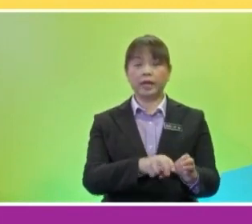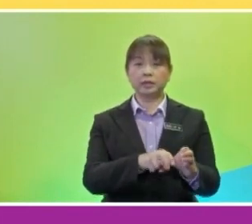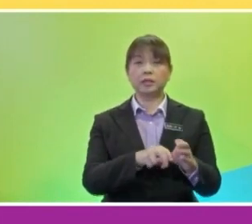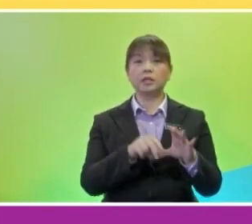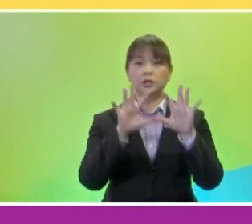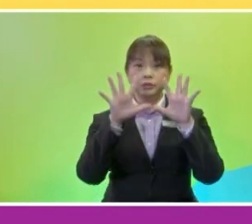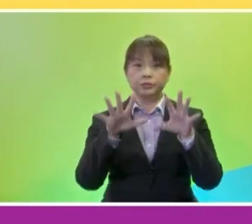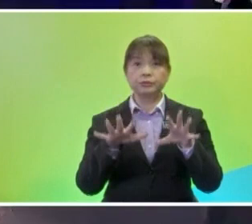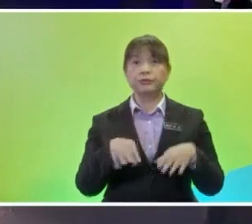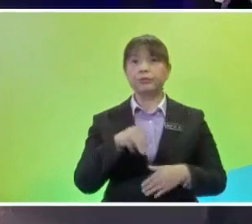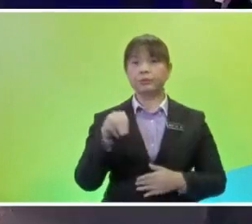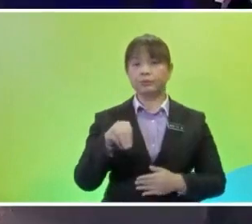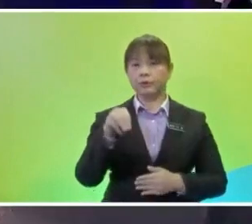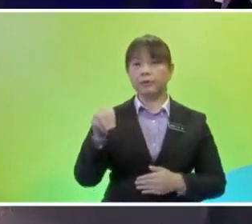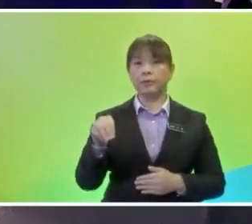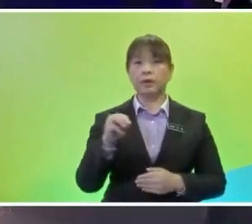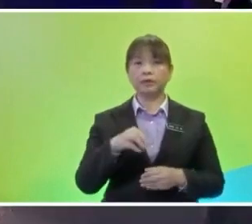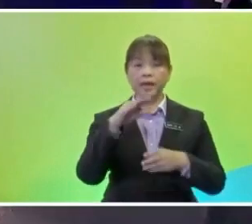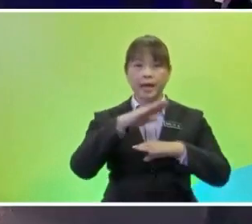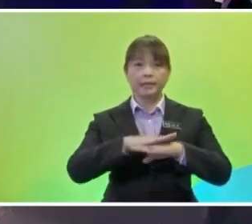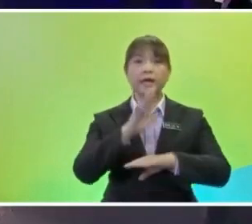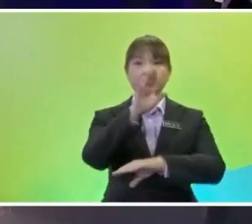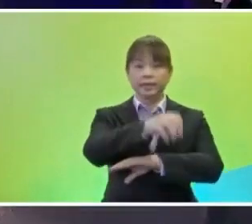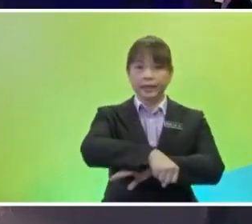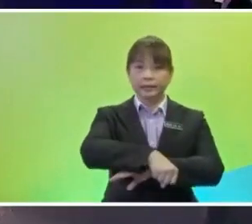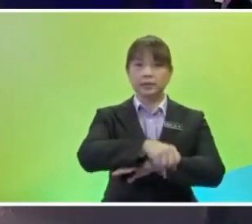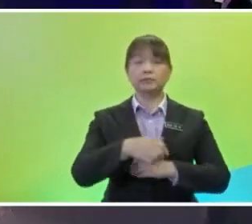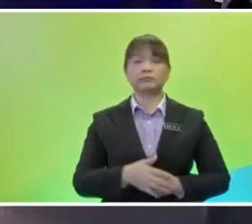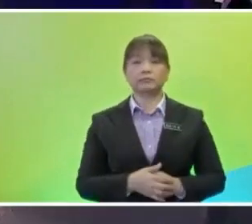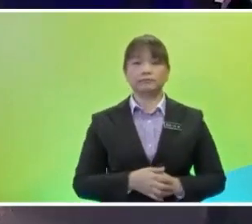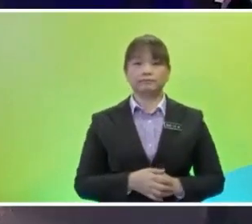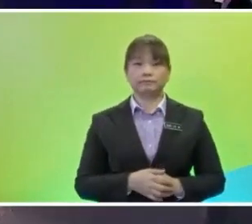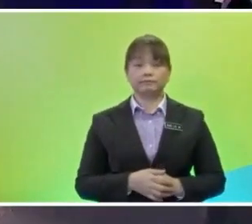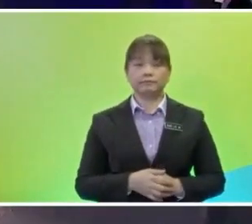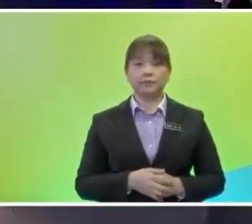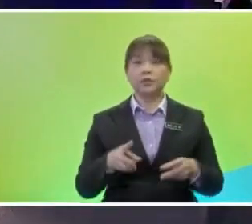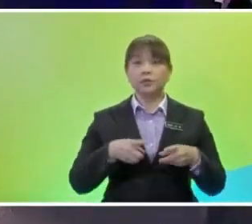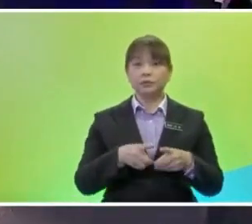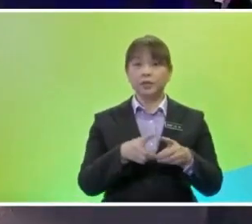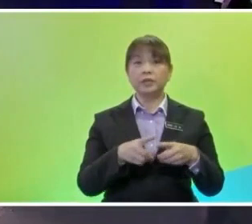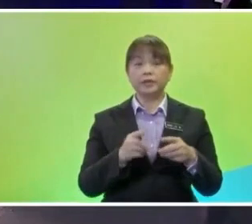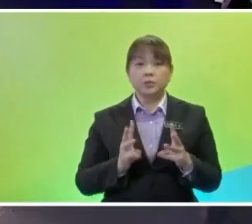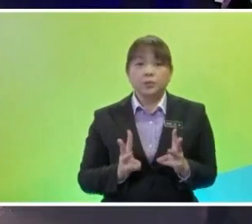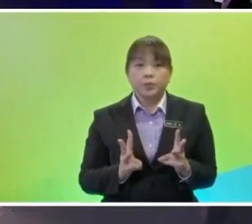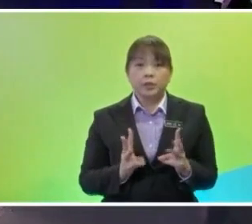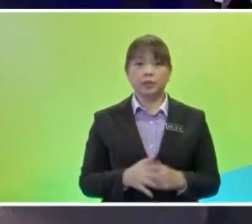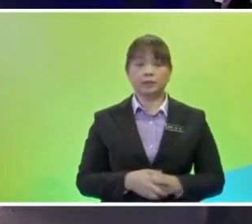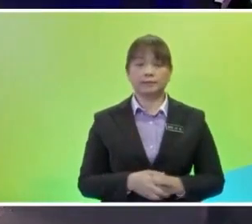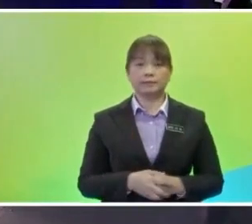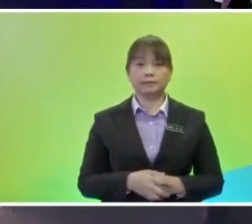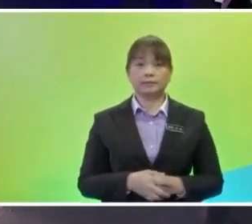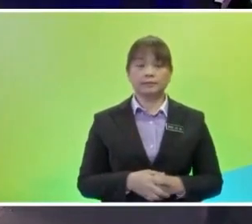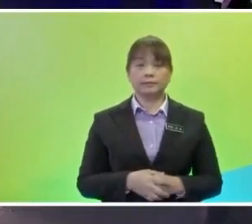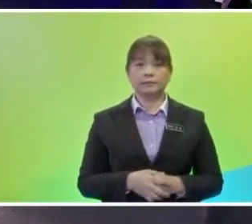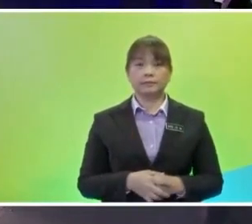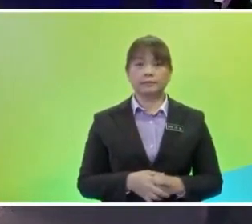scariest, teacher? Because it's at night. Oh, you can't see anything, actually. You have to depend on the light. From the automobile? From the